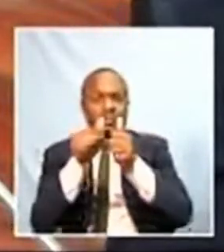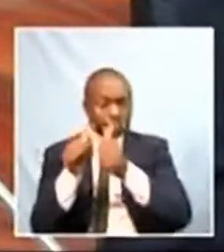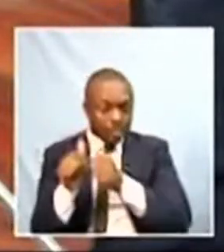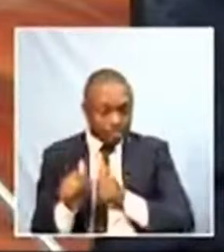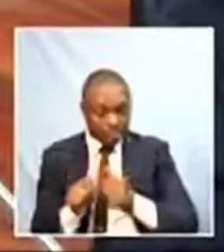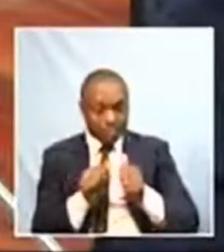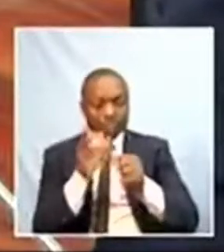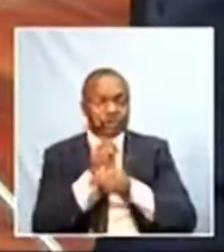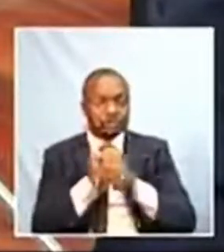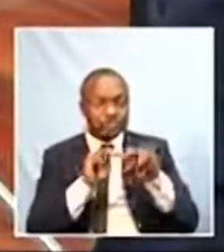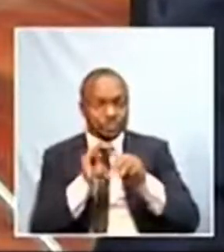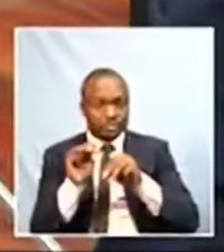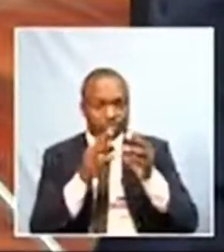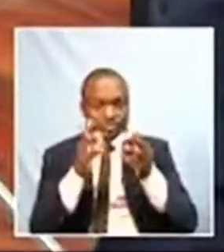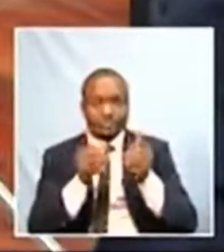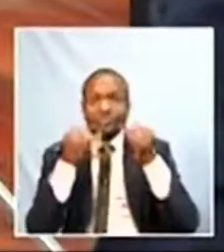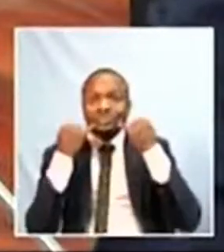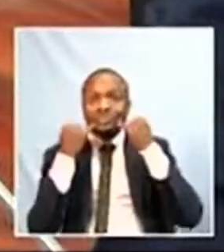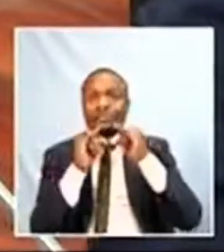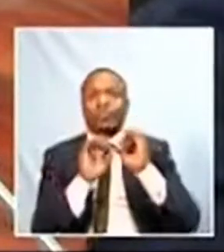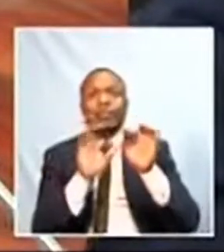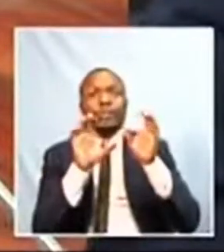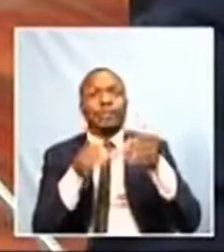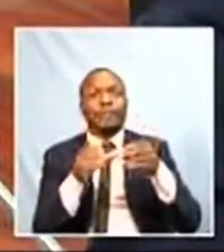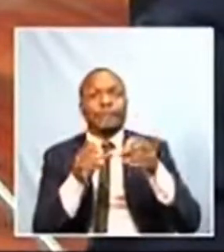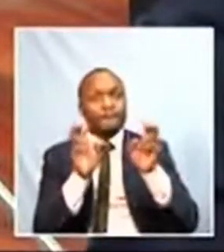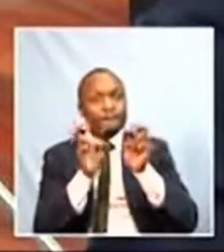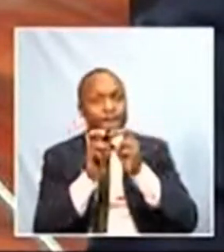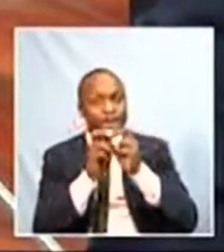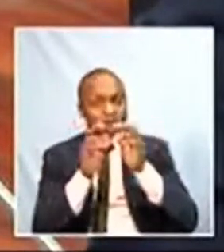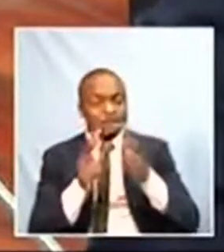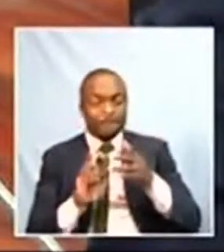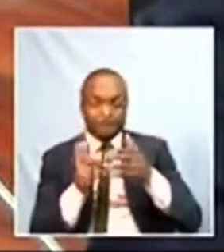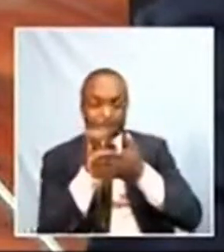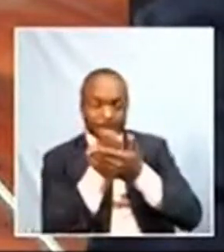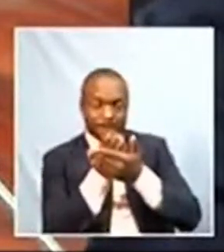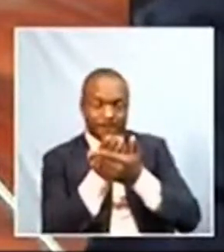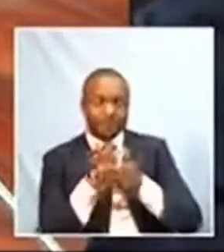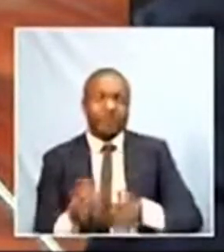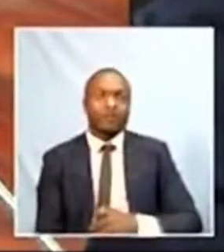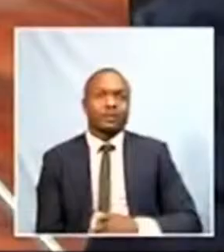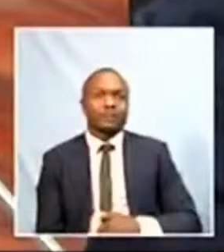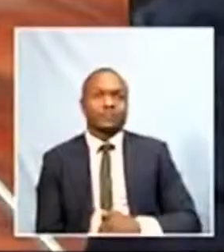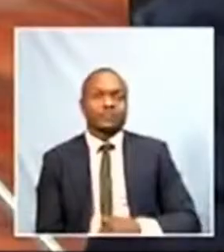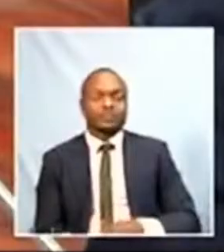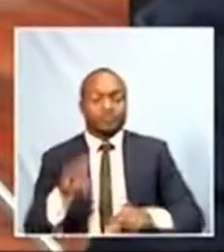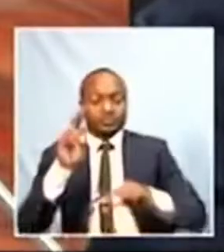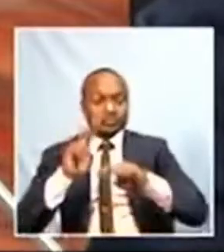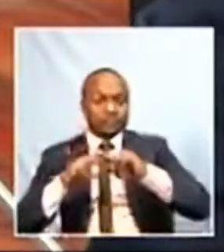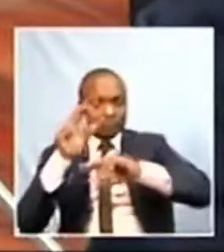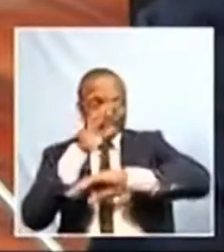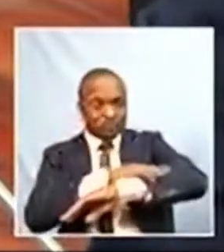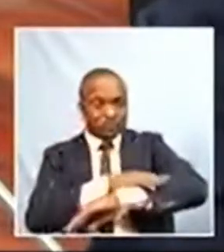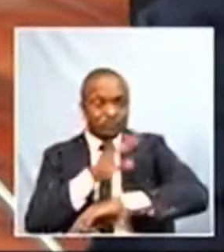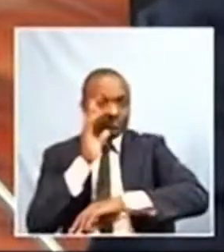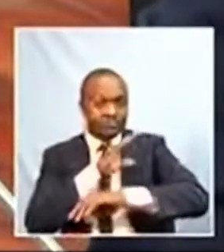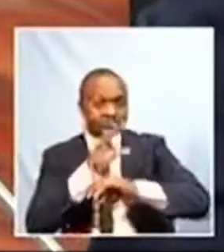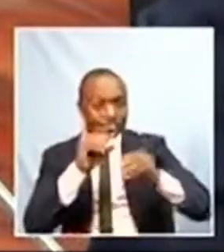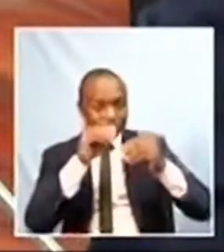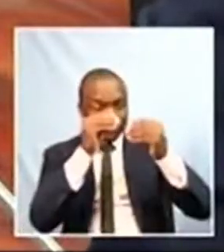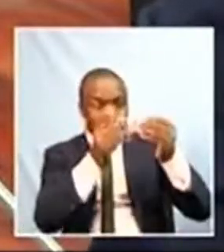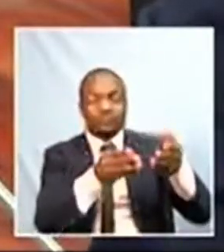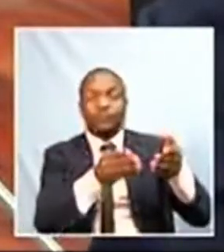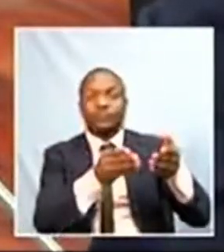taken, Chair, management wishes to inform the committee that the contractor was engaged and the desks have since been